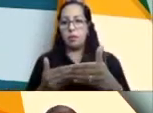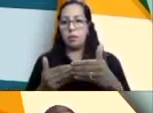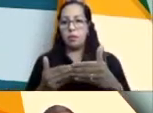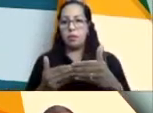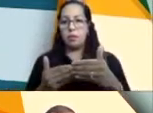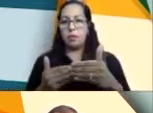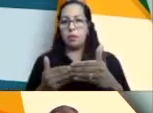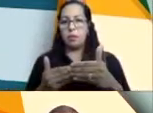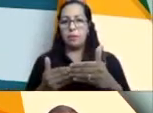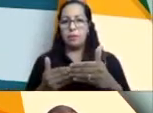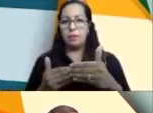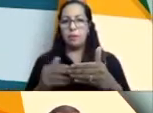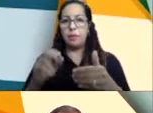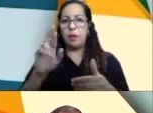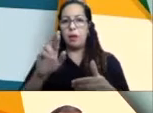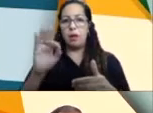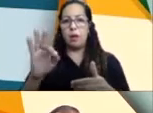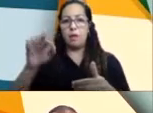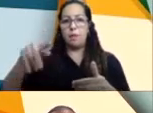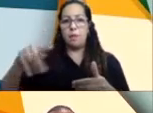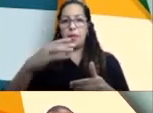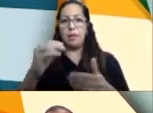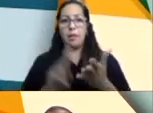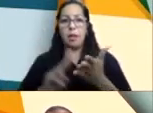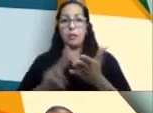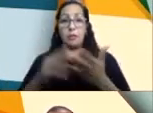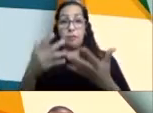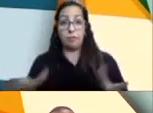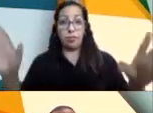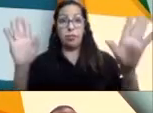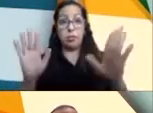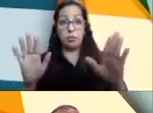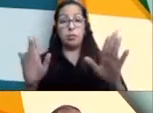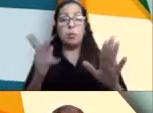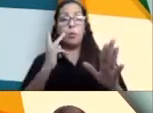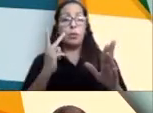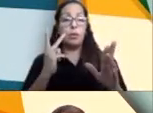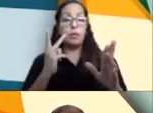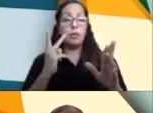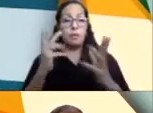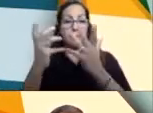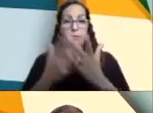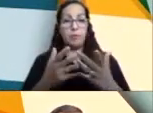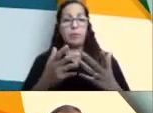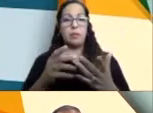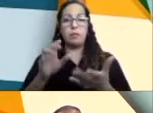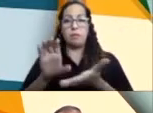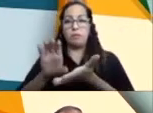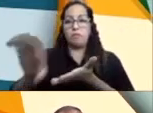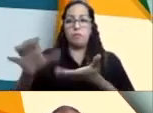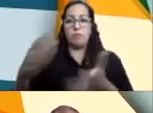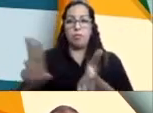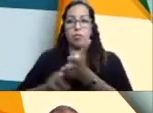the process of the RFP and contract is completed, there will be already sub-recipients signed off,